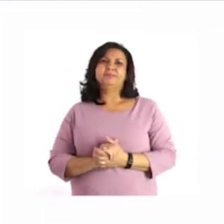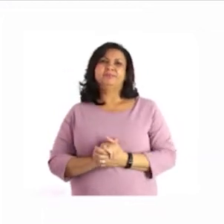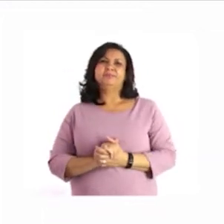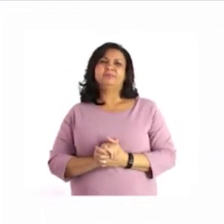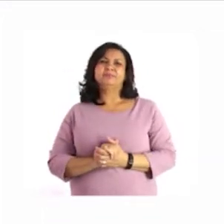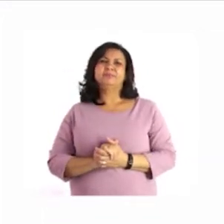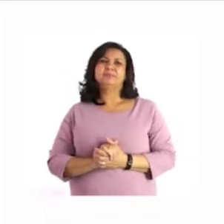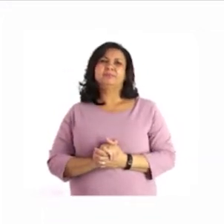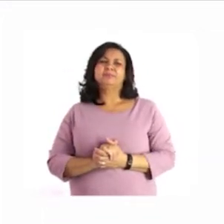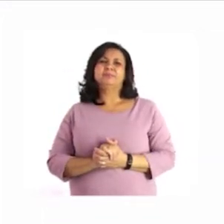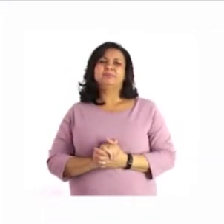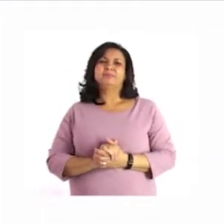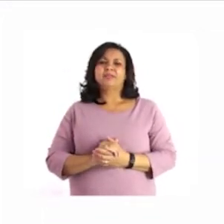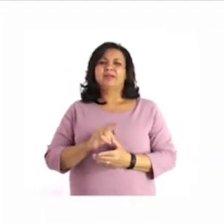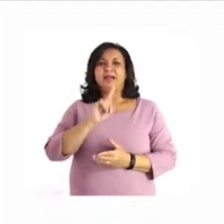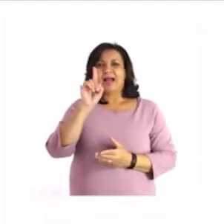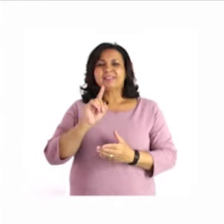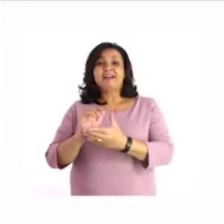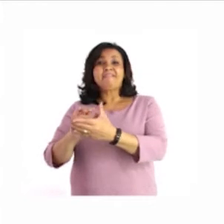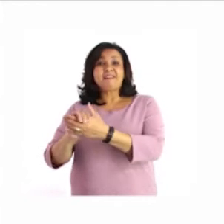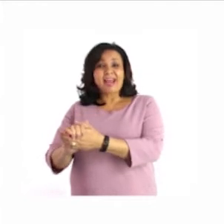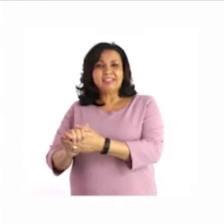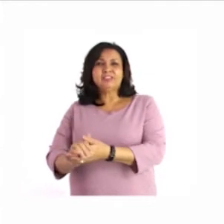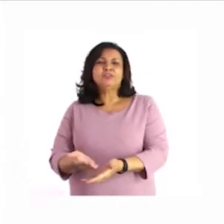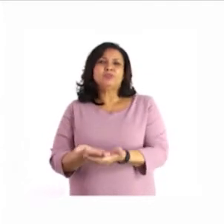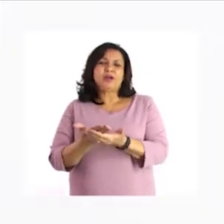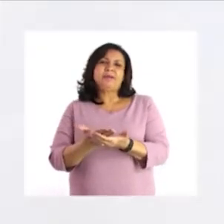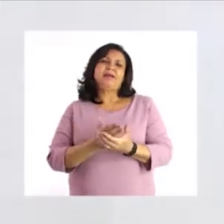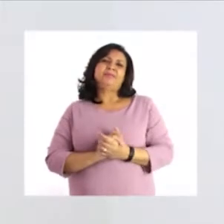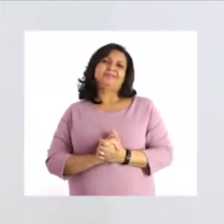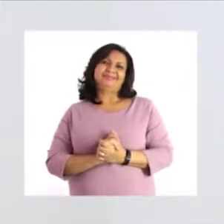I'm going to invite my friend to come and stand with me.